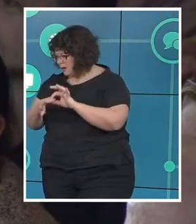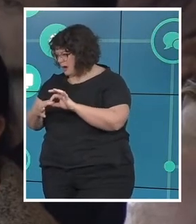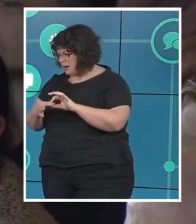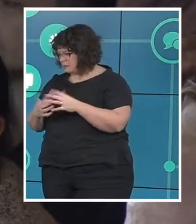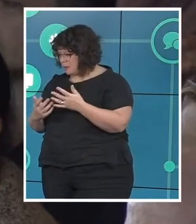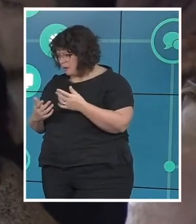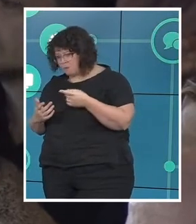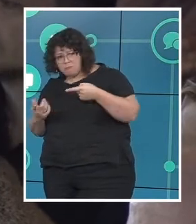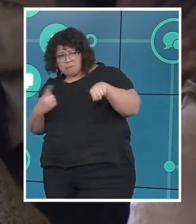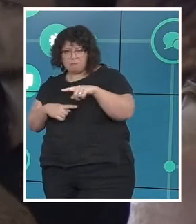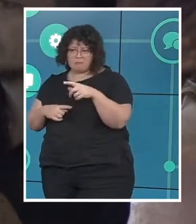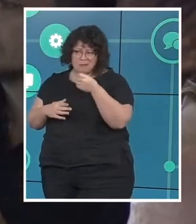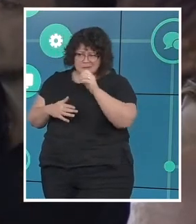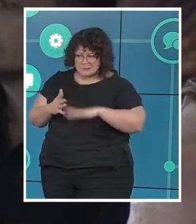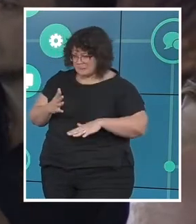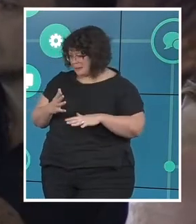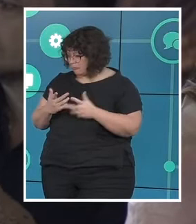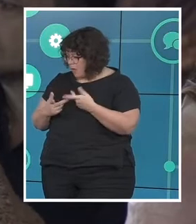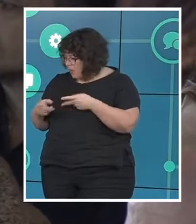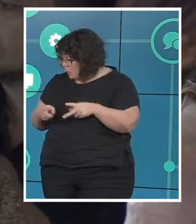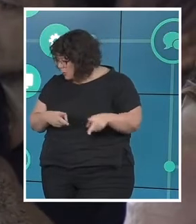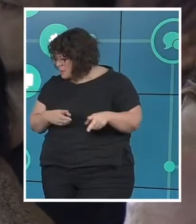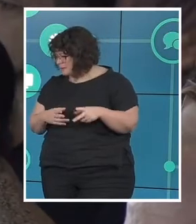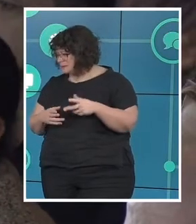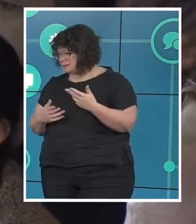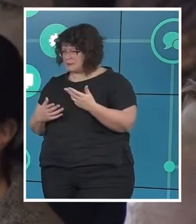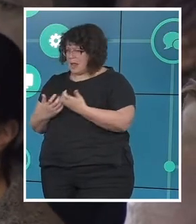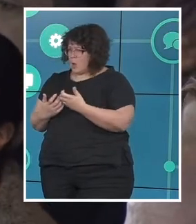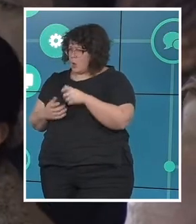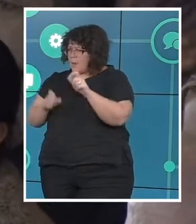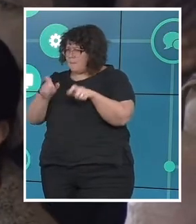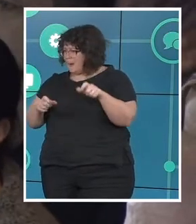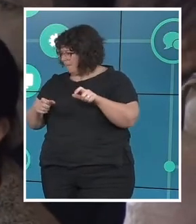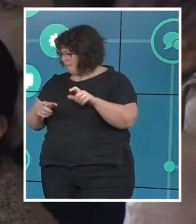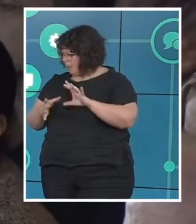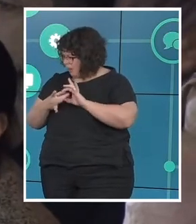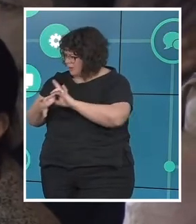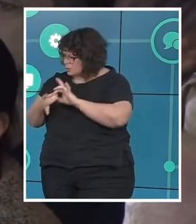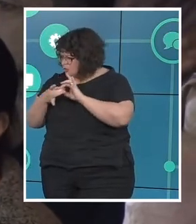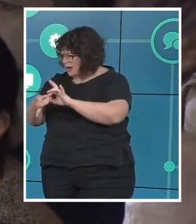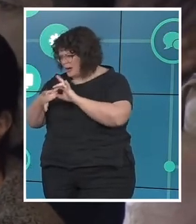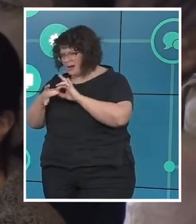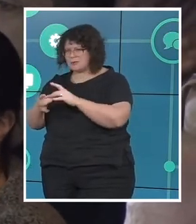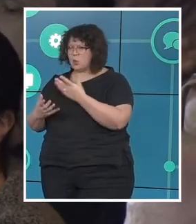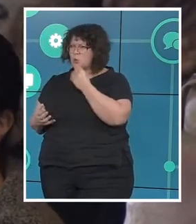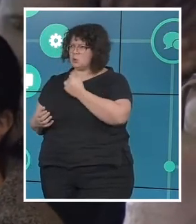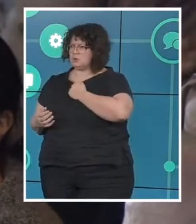it or have to use it in a personal environment. I came across a company called High Charts,